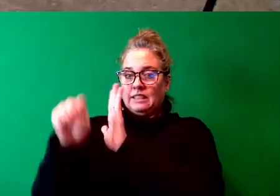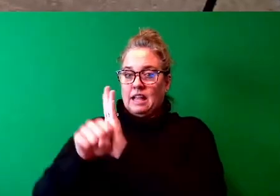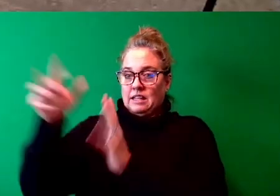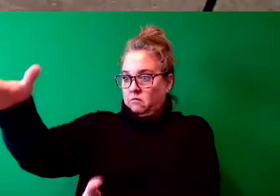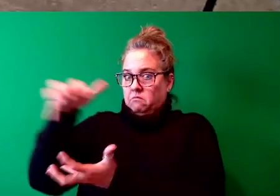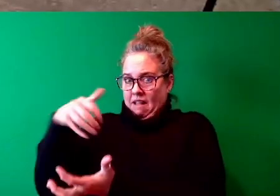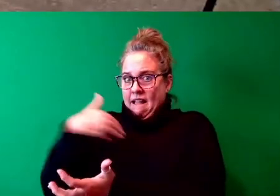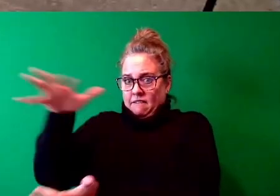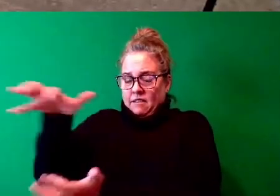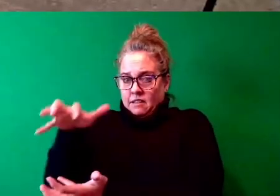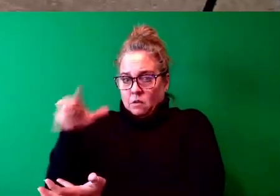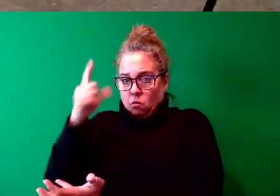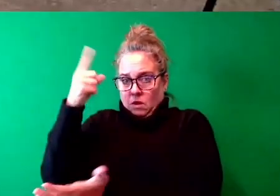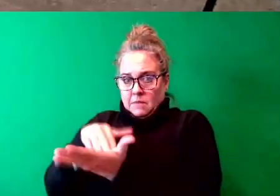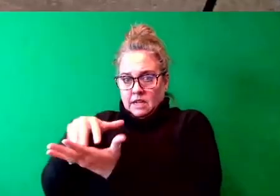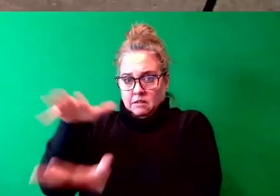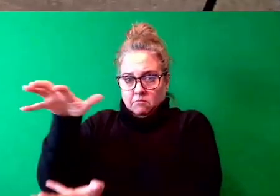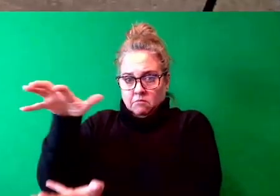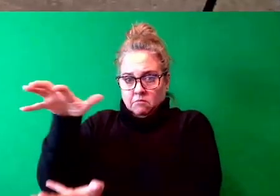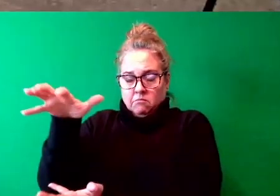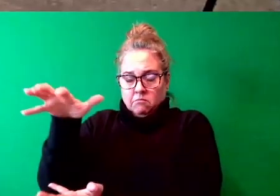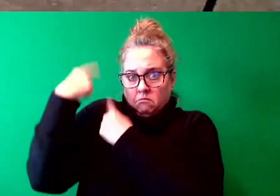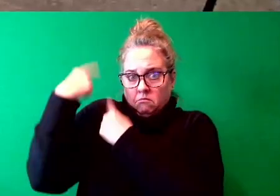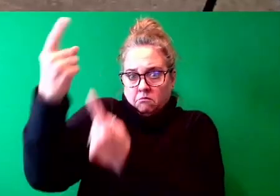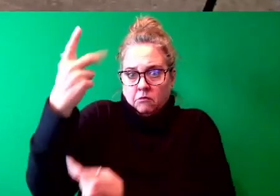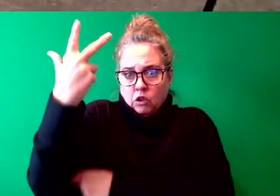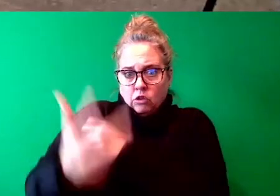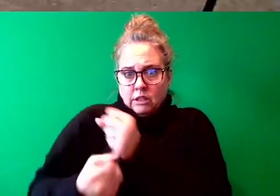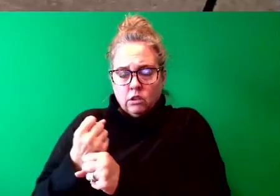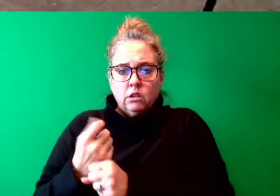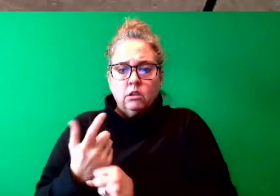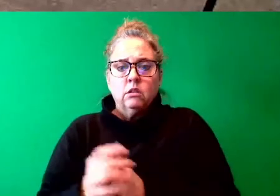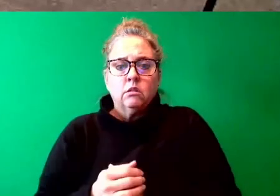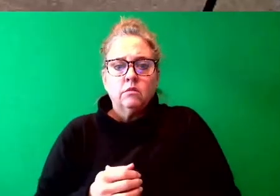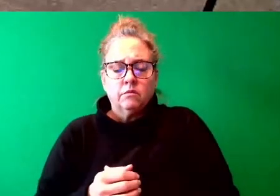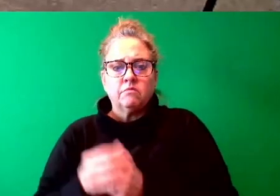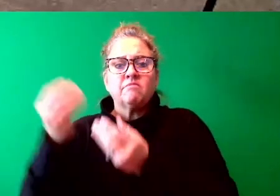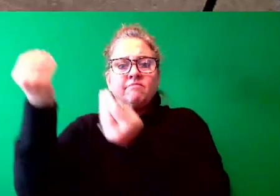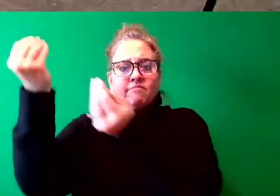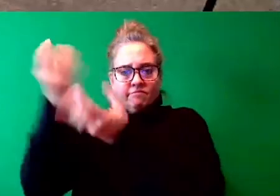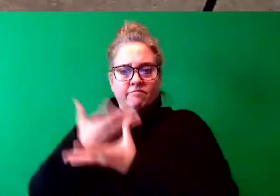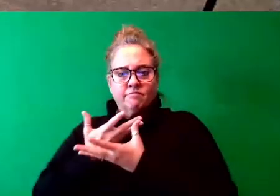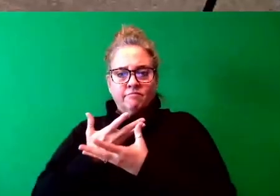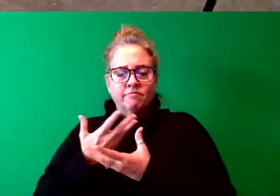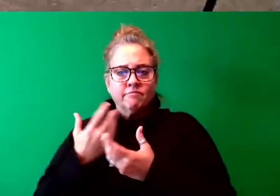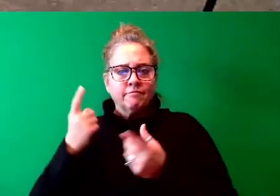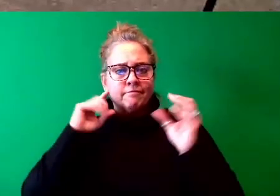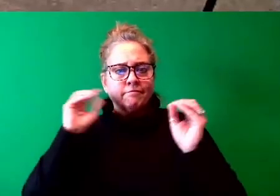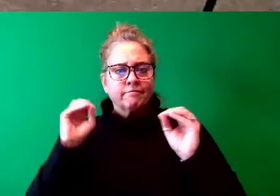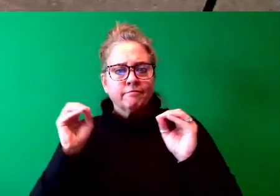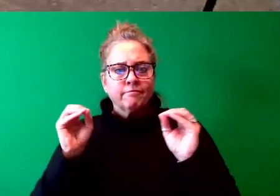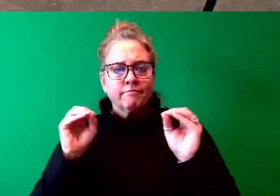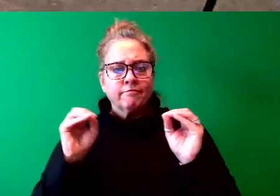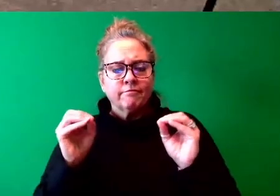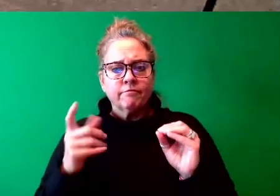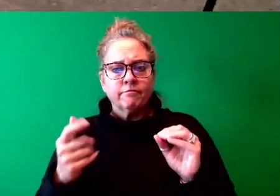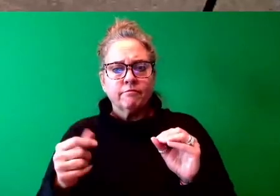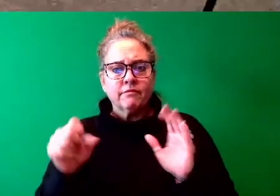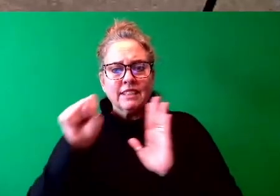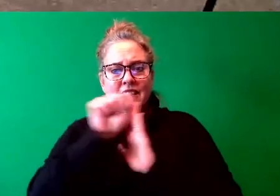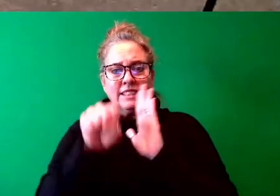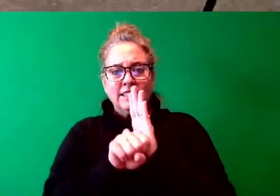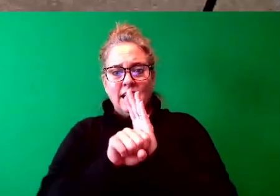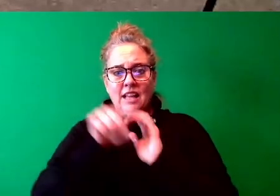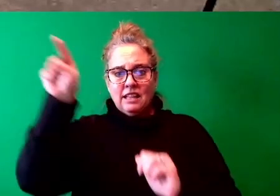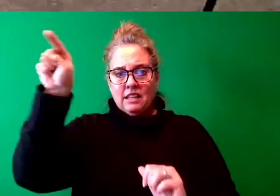received, I think it was official word maybe yesterday, on that, and that's a state fiscal year. So that money's